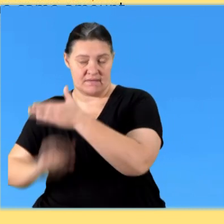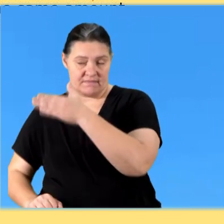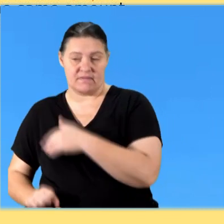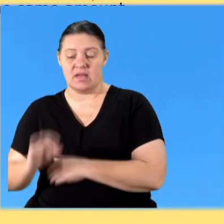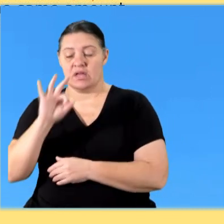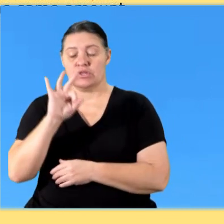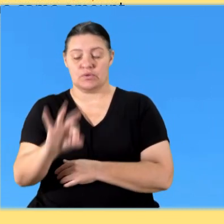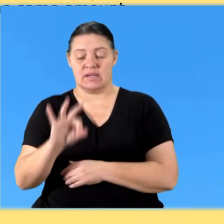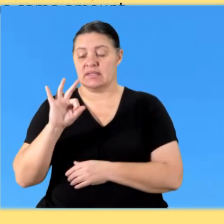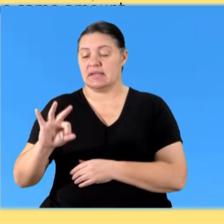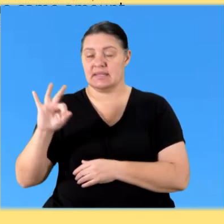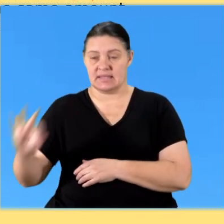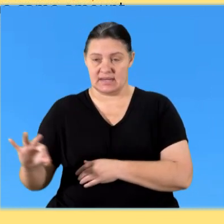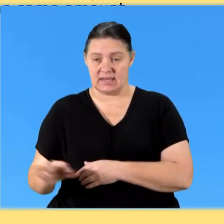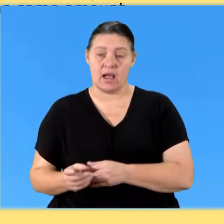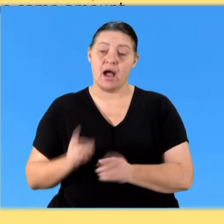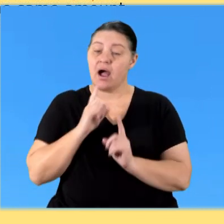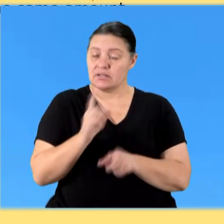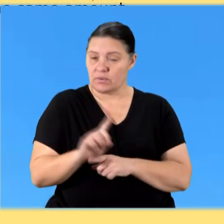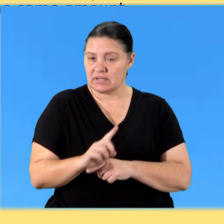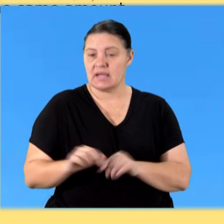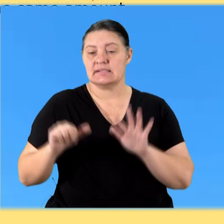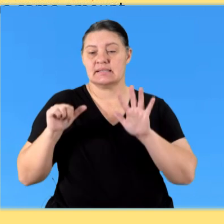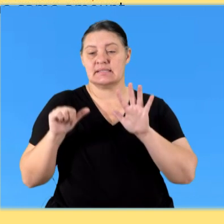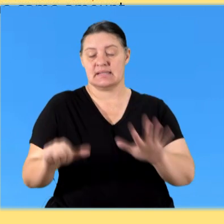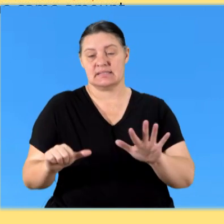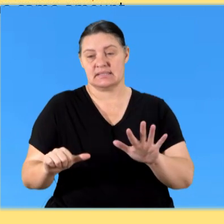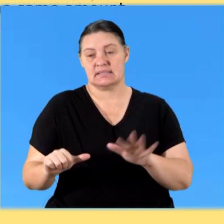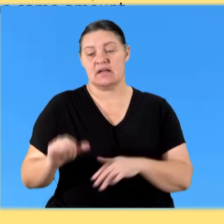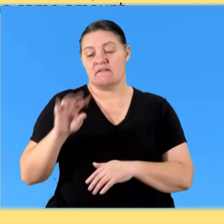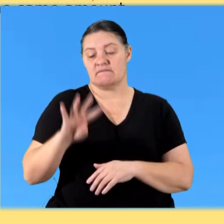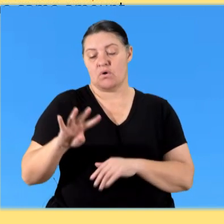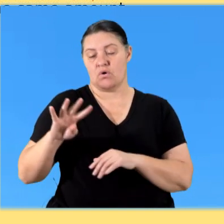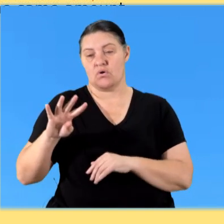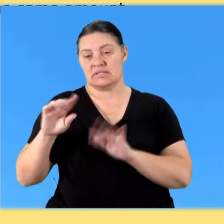deduction, 333. That will give me